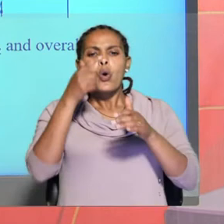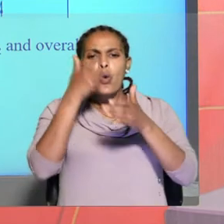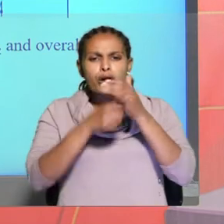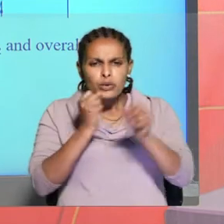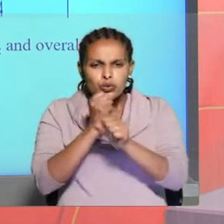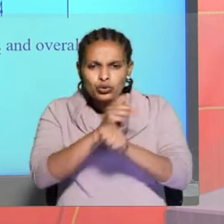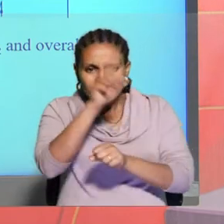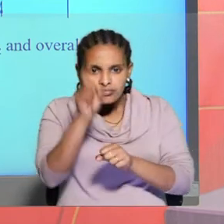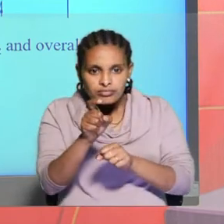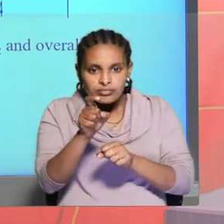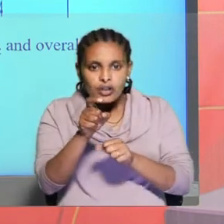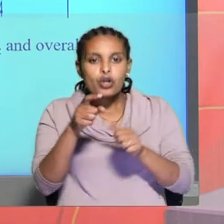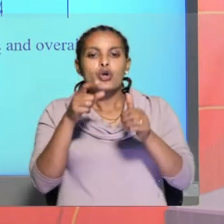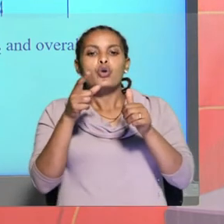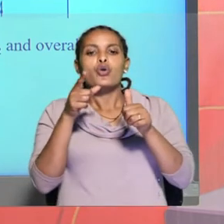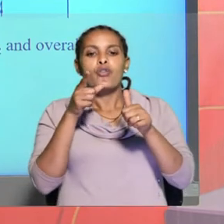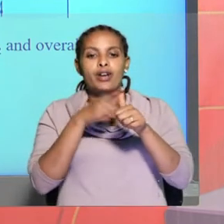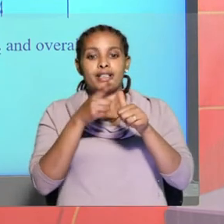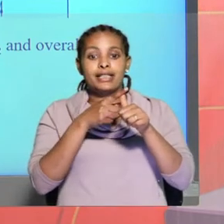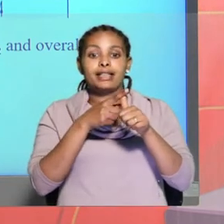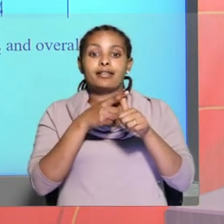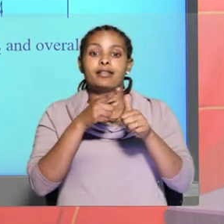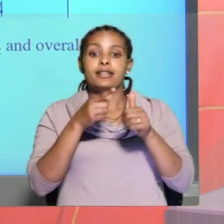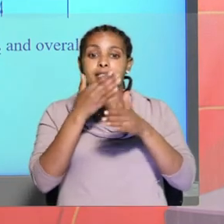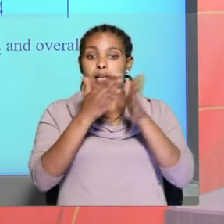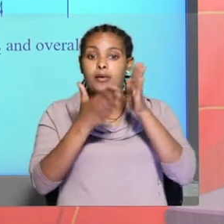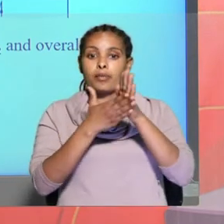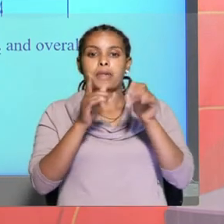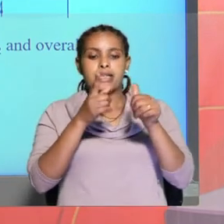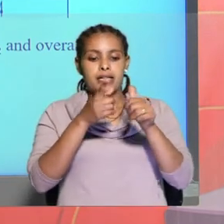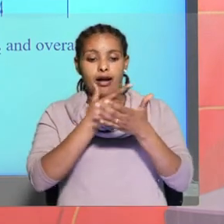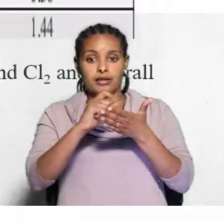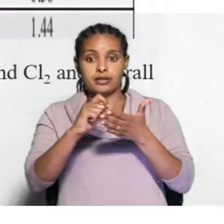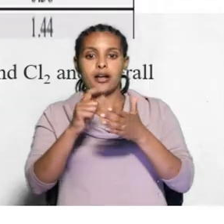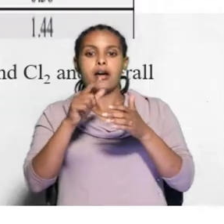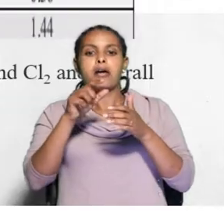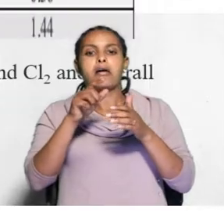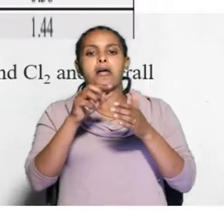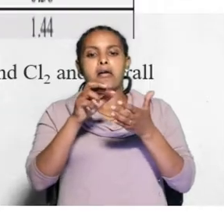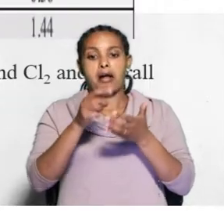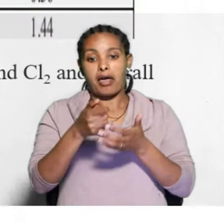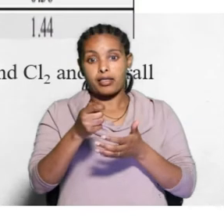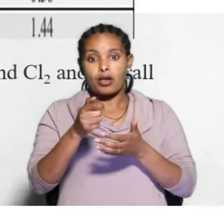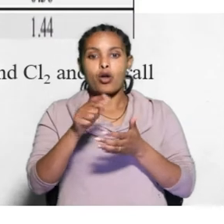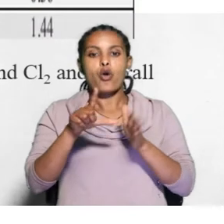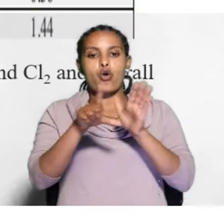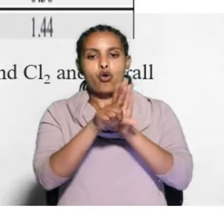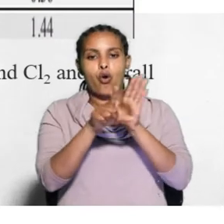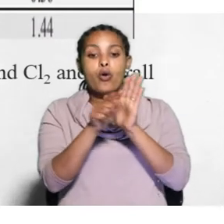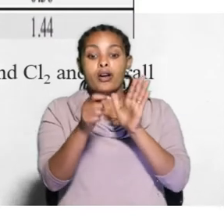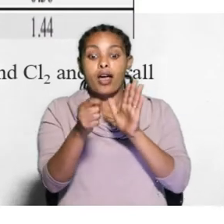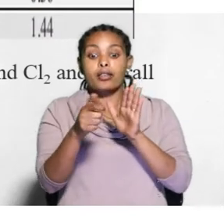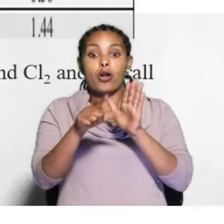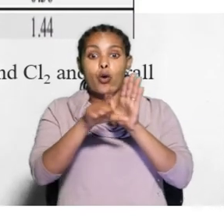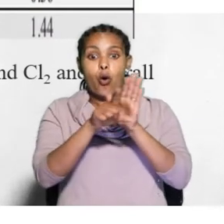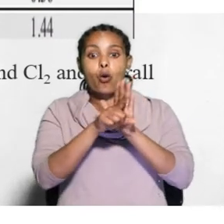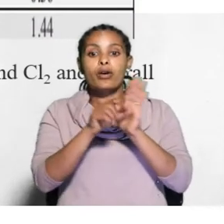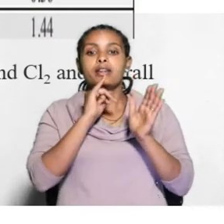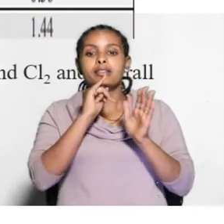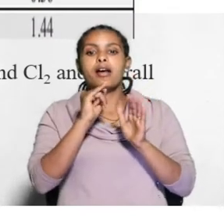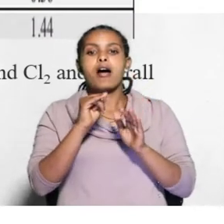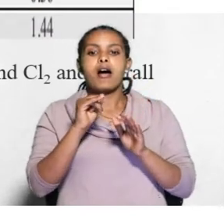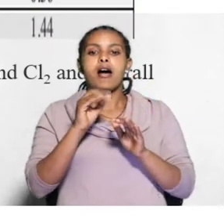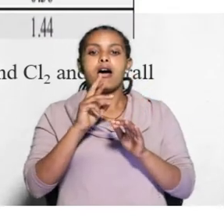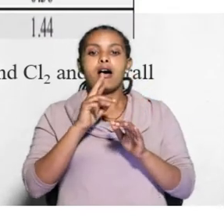do your first step is to write the rate law for this reaction now the rate law for this reaction is